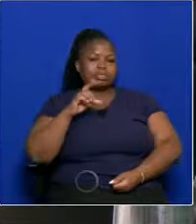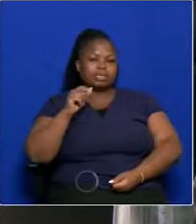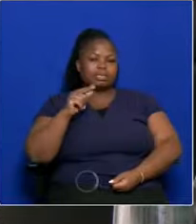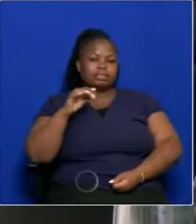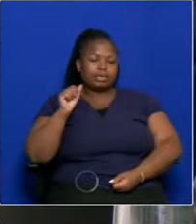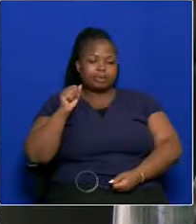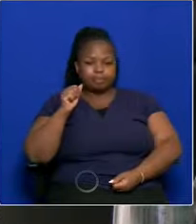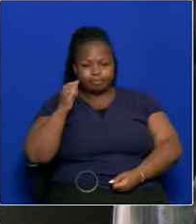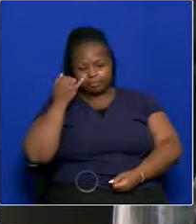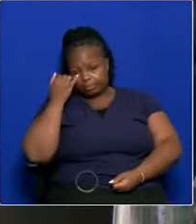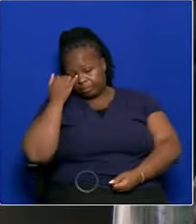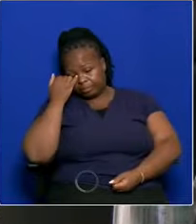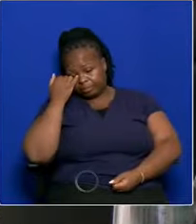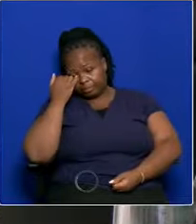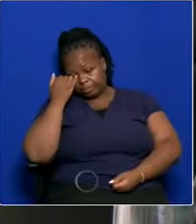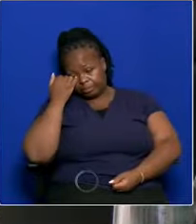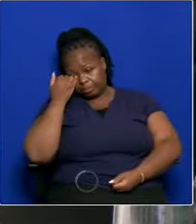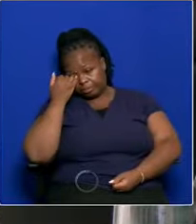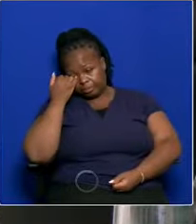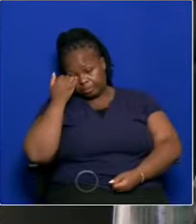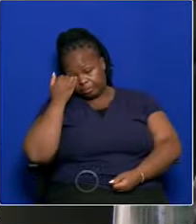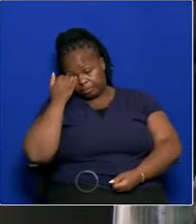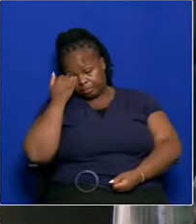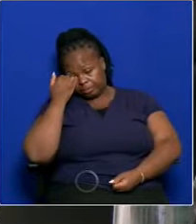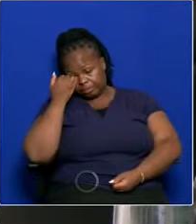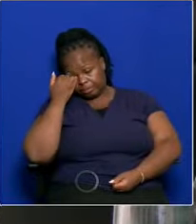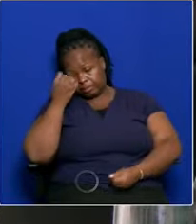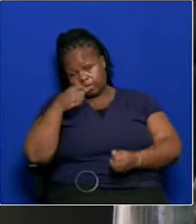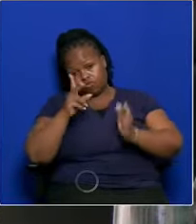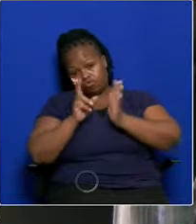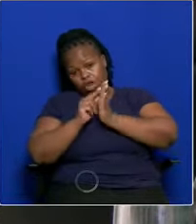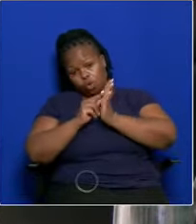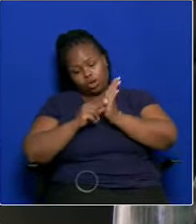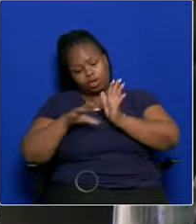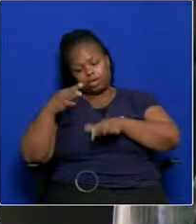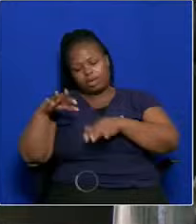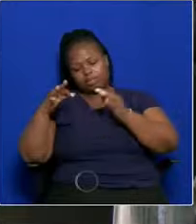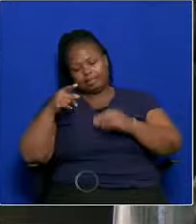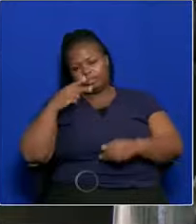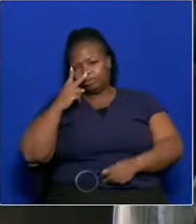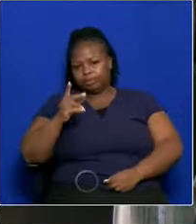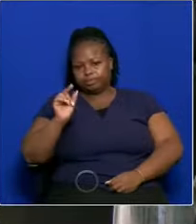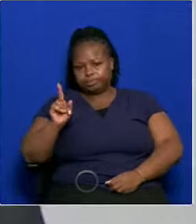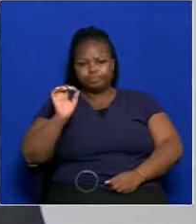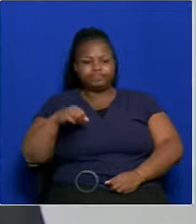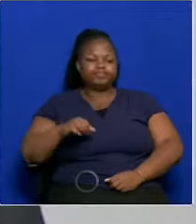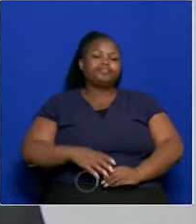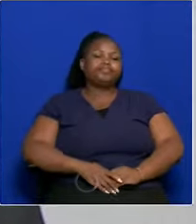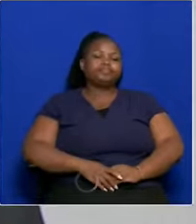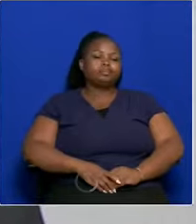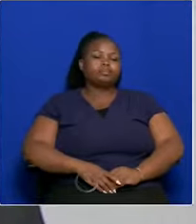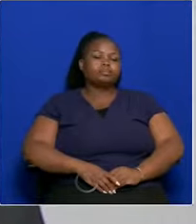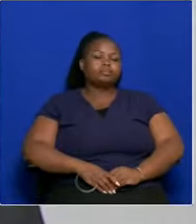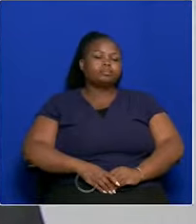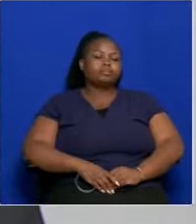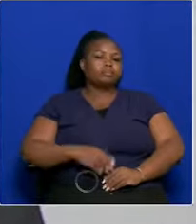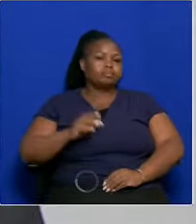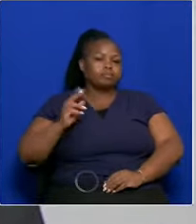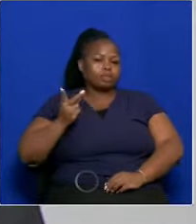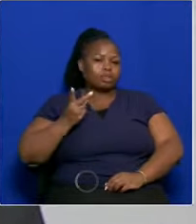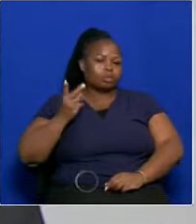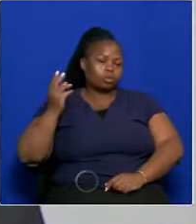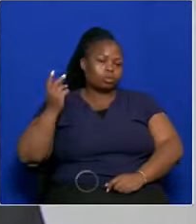record analysis. Can you see that? Yes. And just for orientation